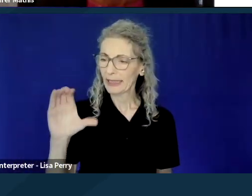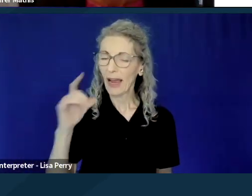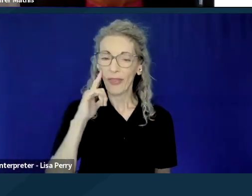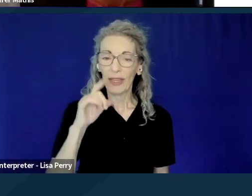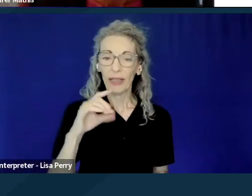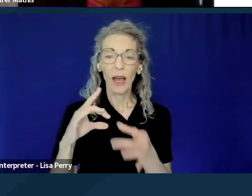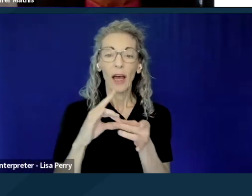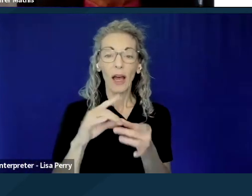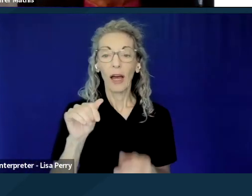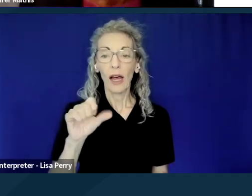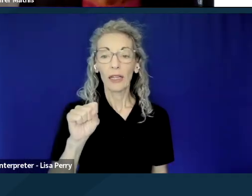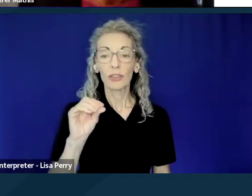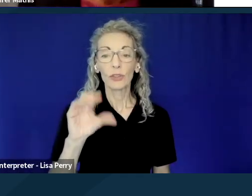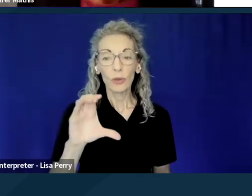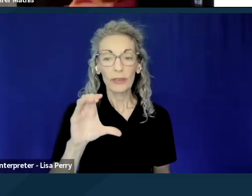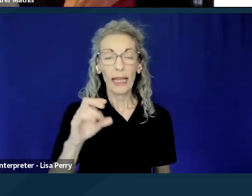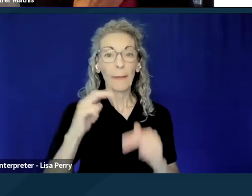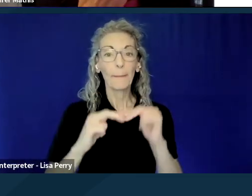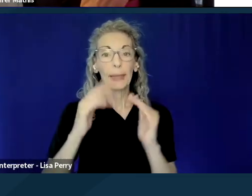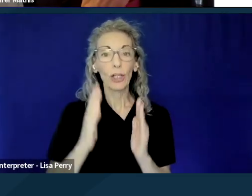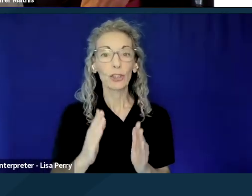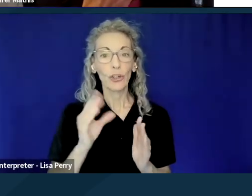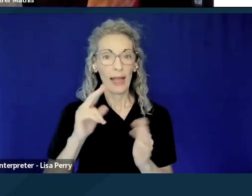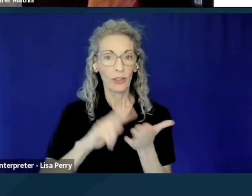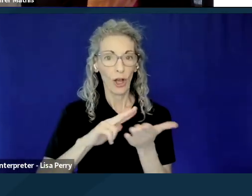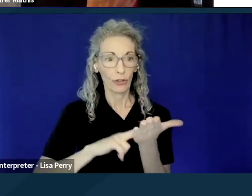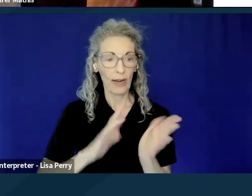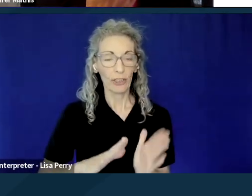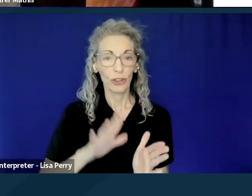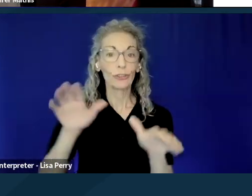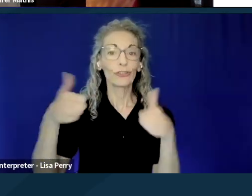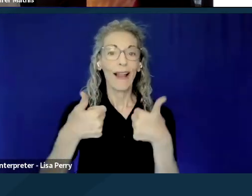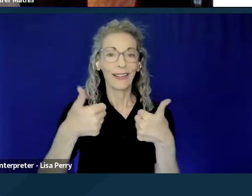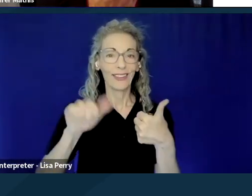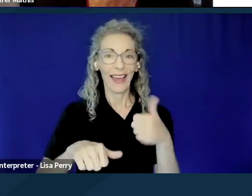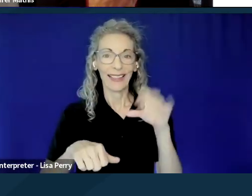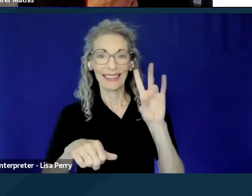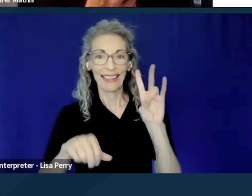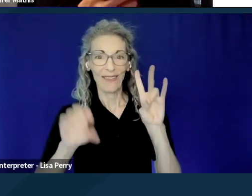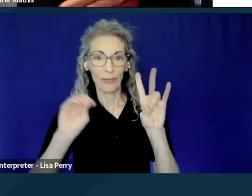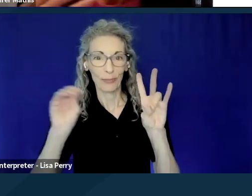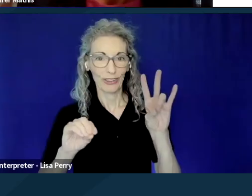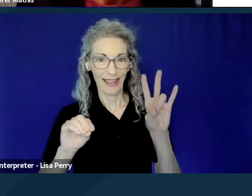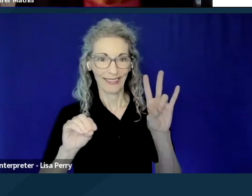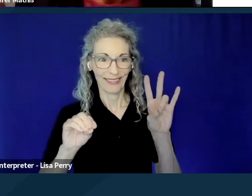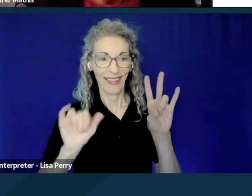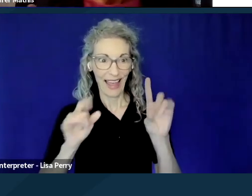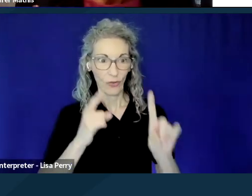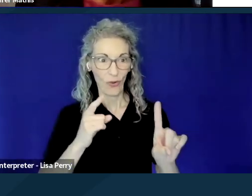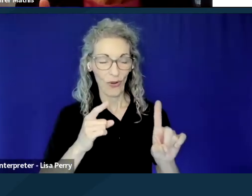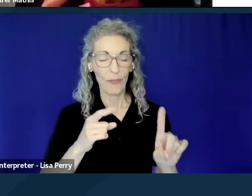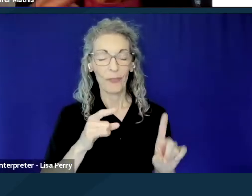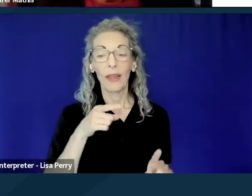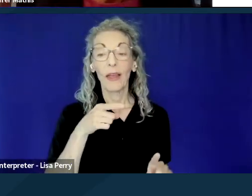and Contractors, argued that they challenged the 7% utilization goal, saying